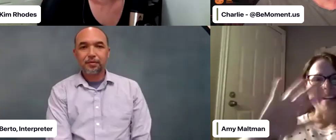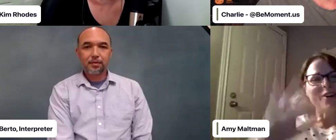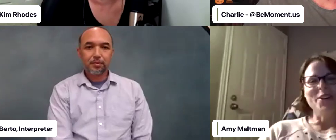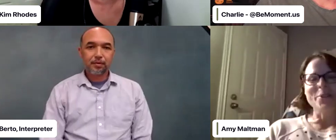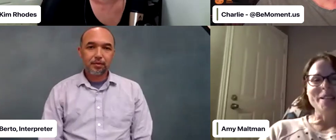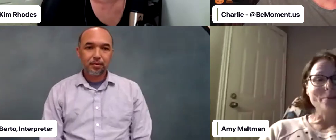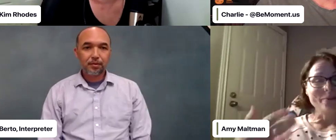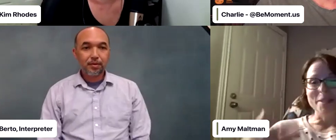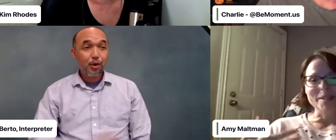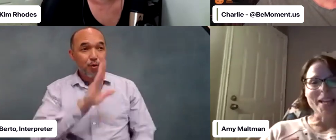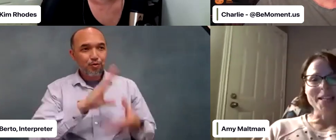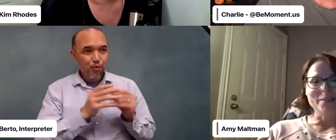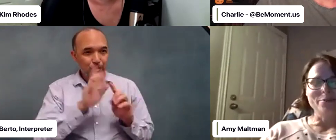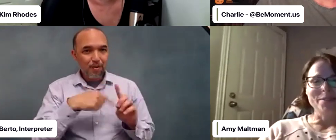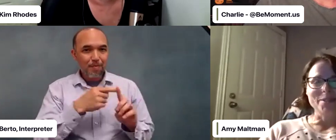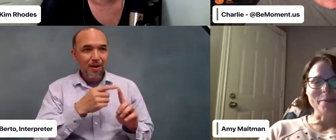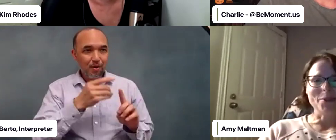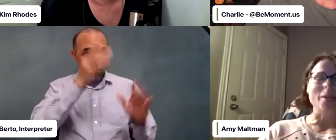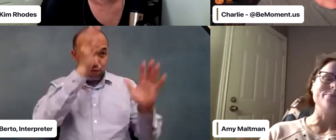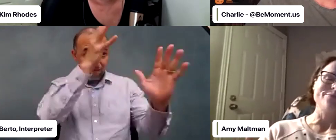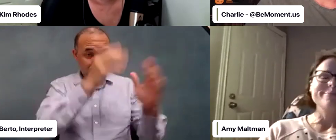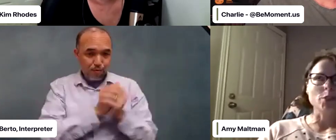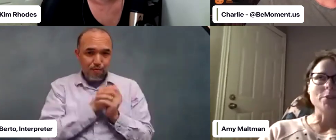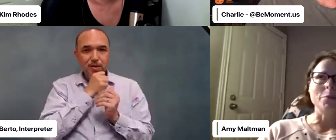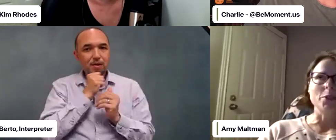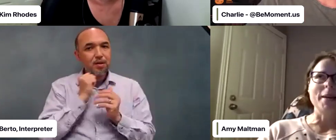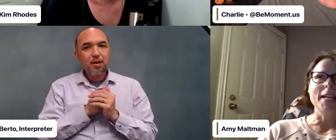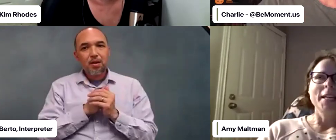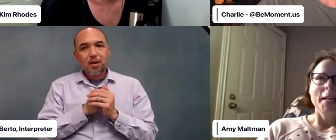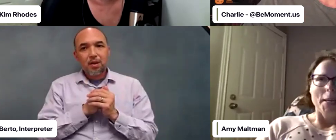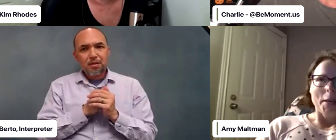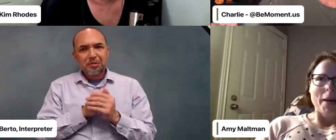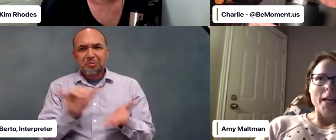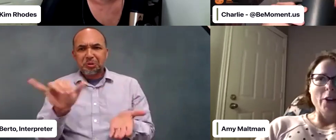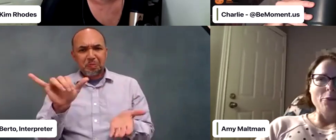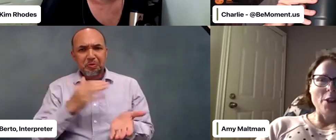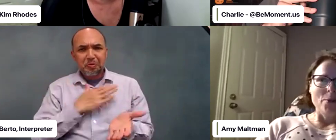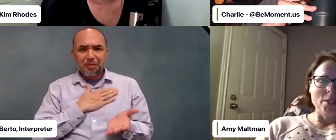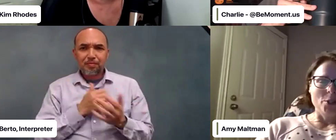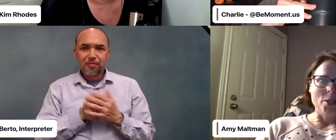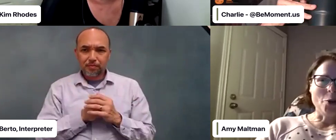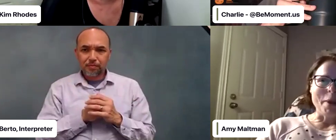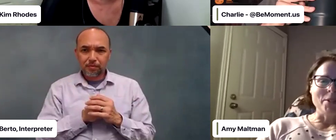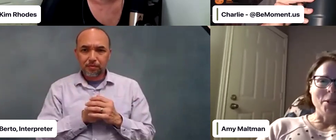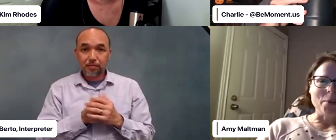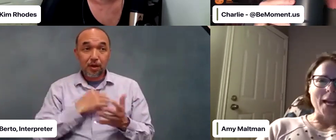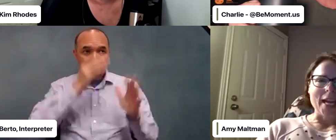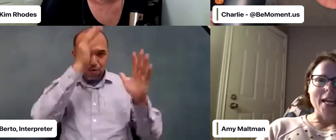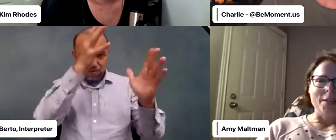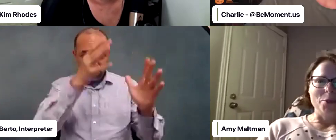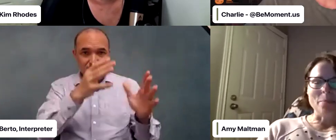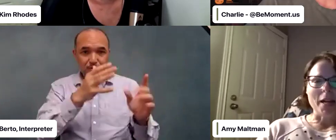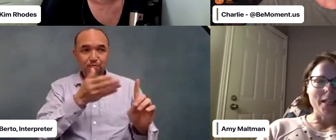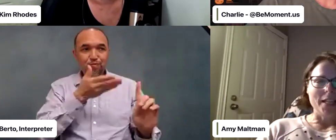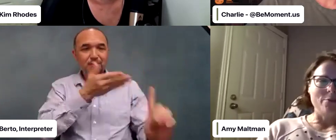about your grandfather is kind of similar, well, sort of similar to mine. My grandfather was in the nursing home passing away